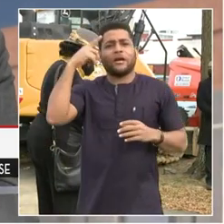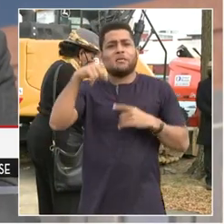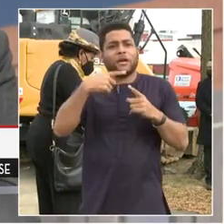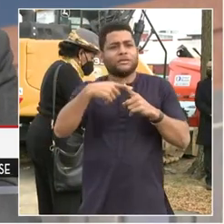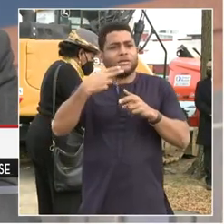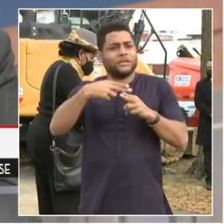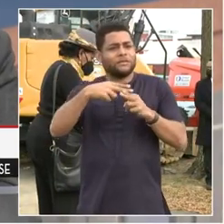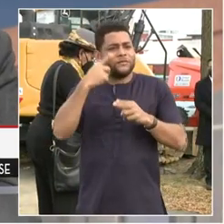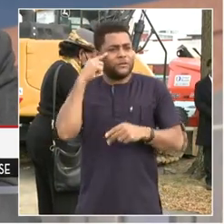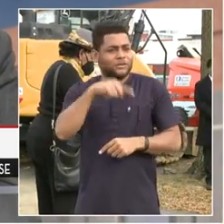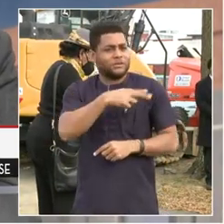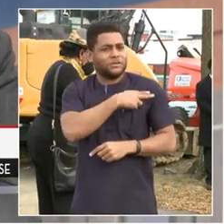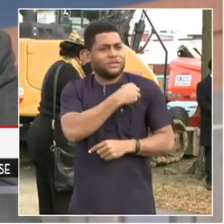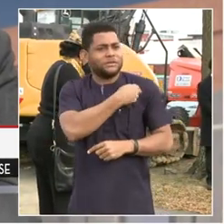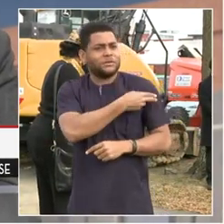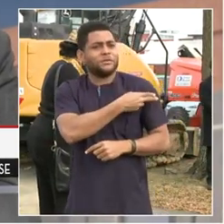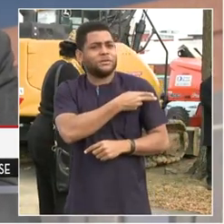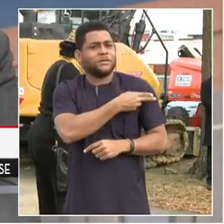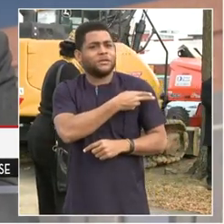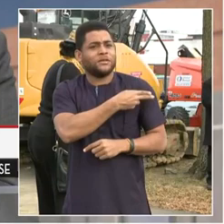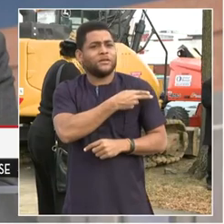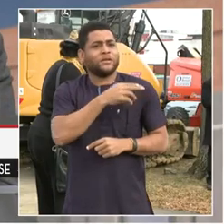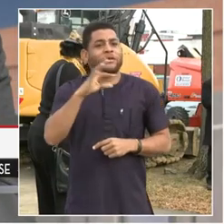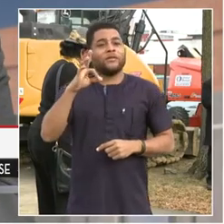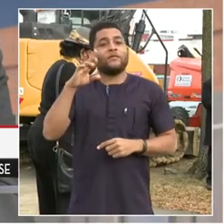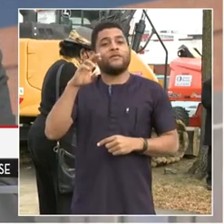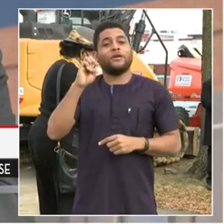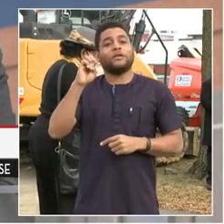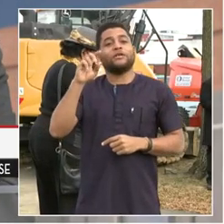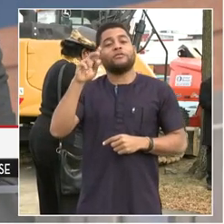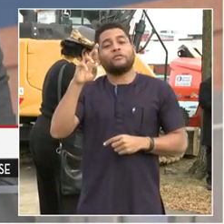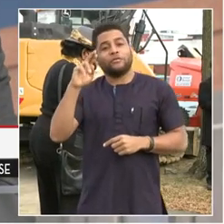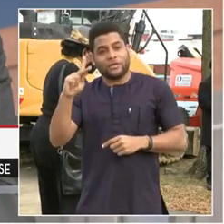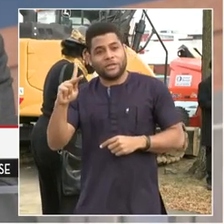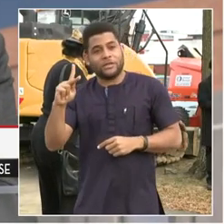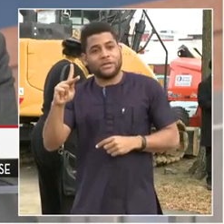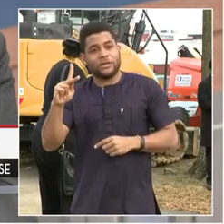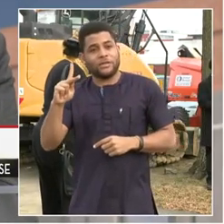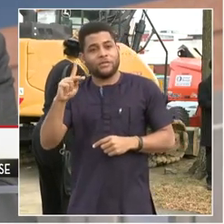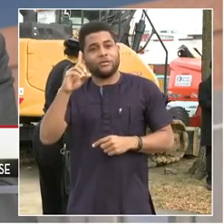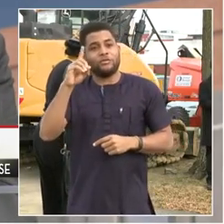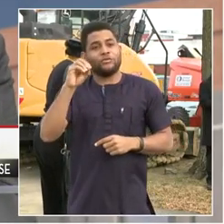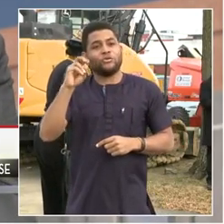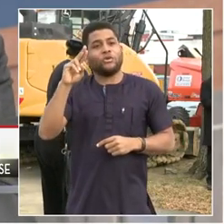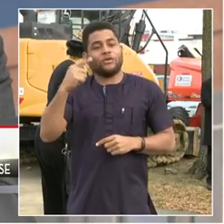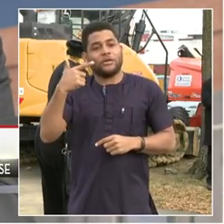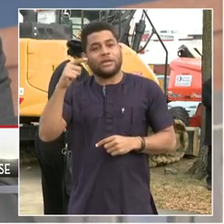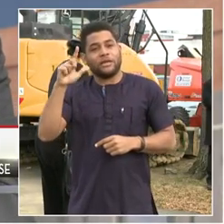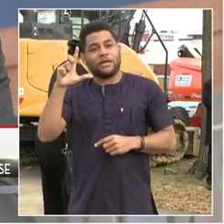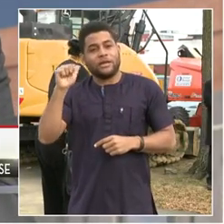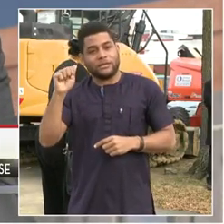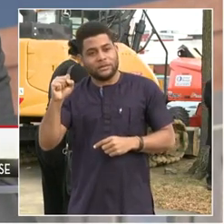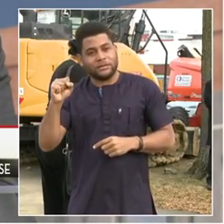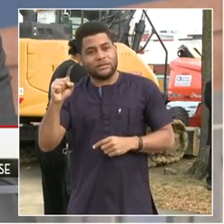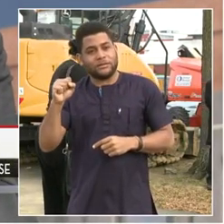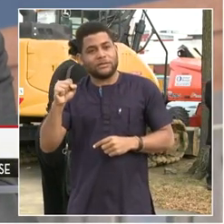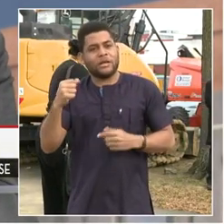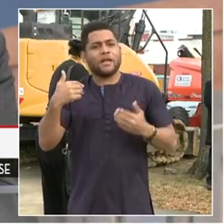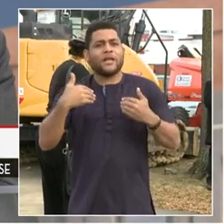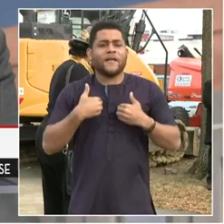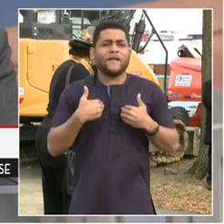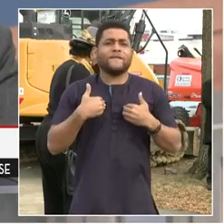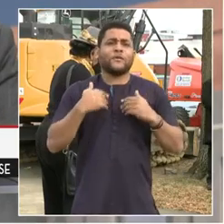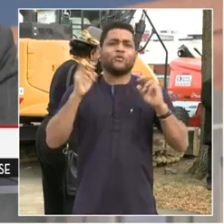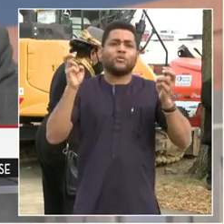think about a quote from Frederick Douglass that I think we all know, but it really means a lot when you care for children, that